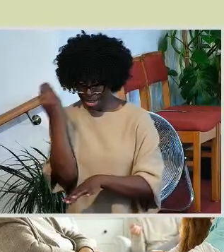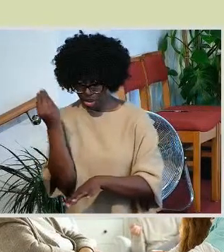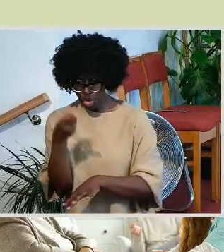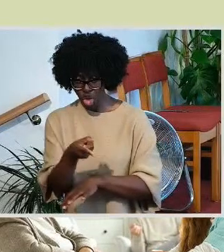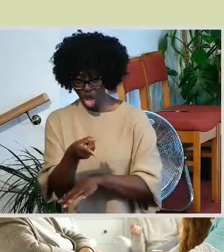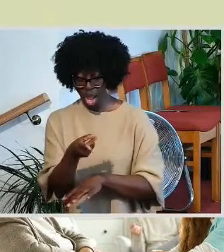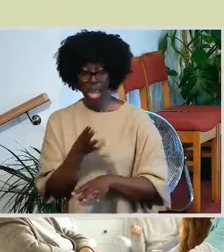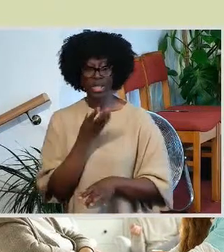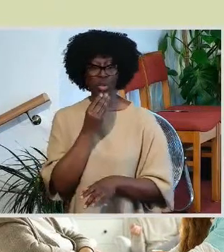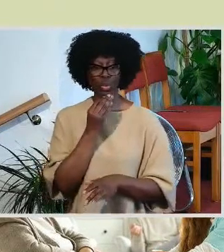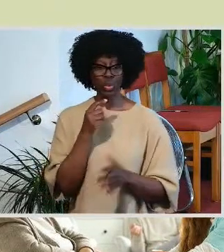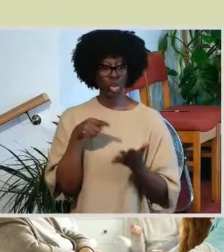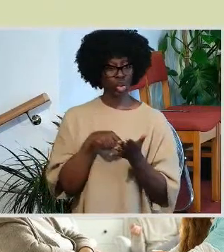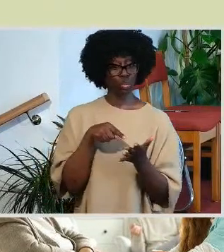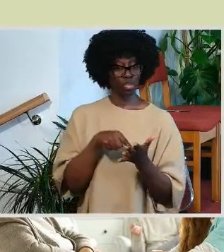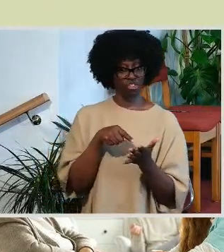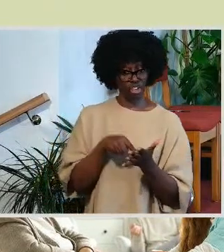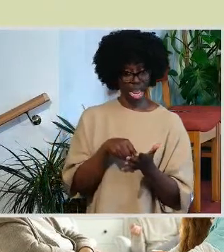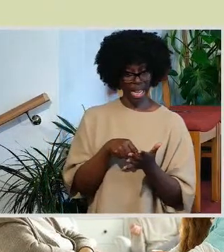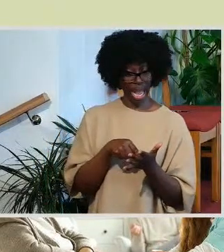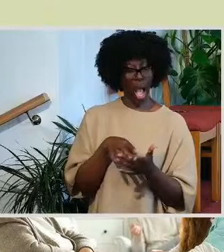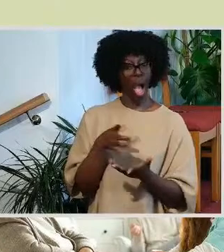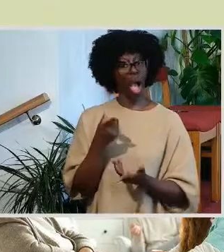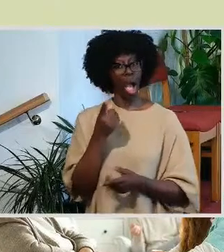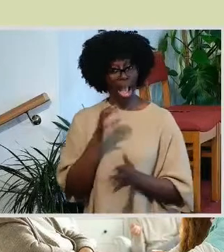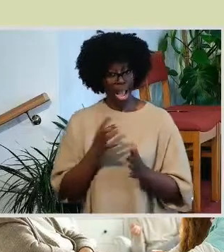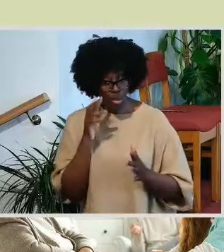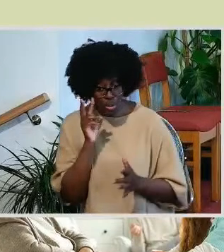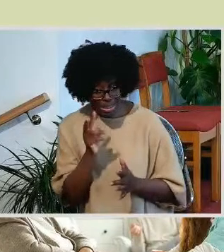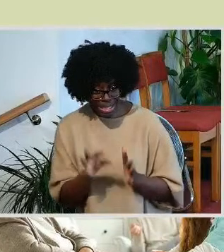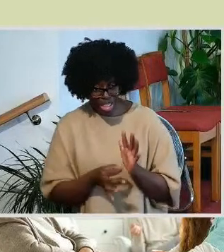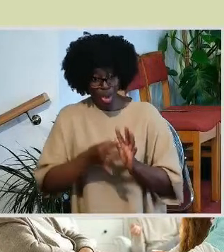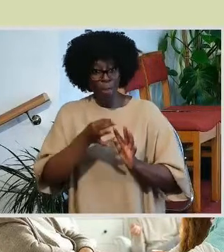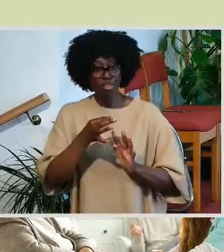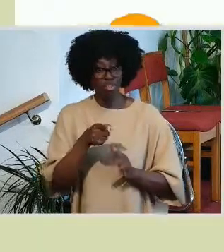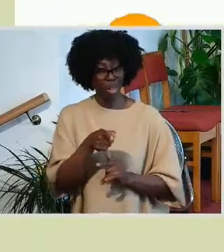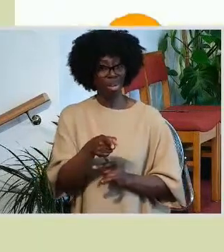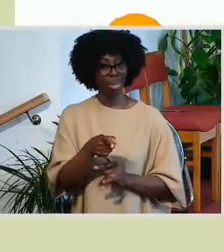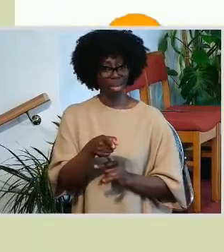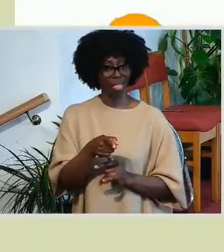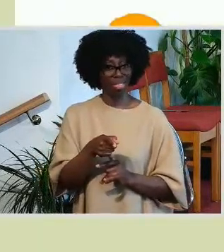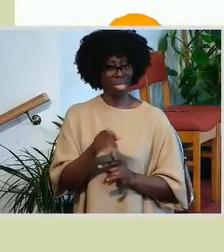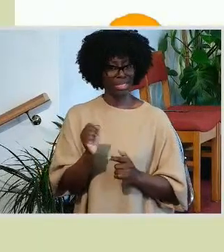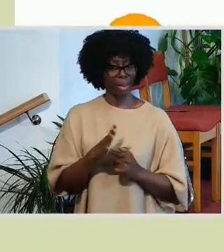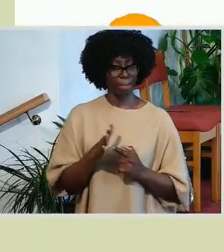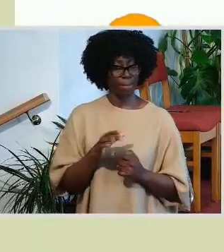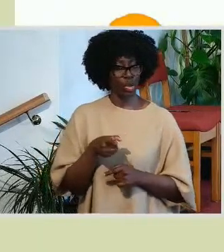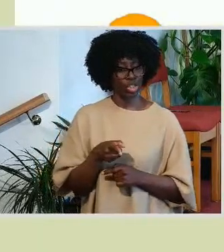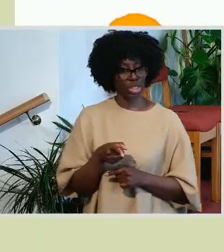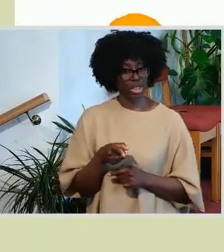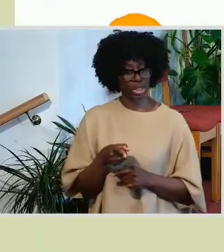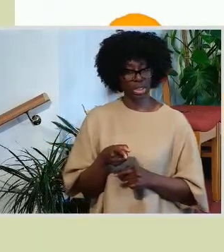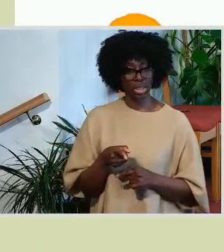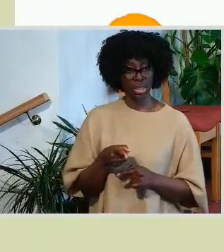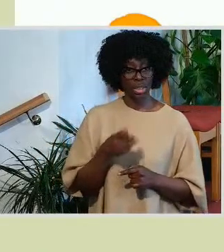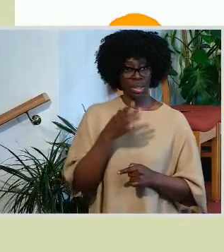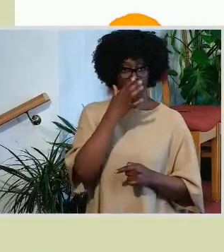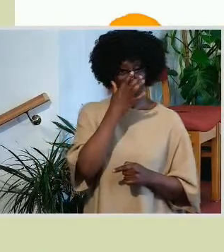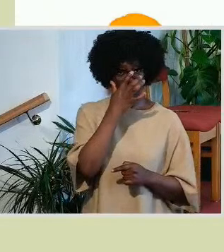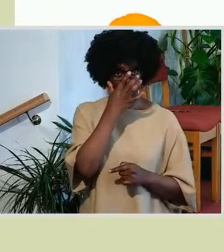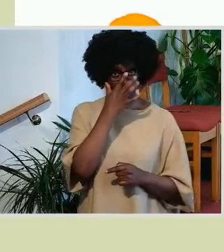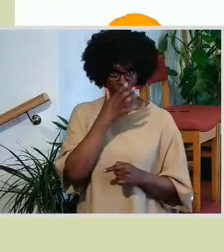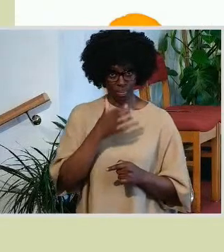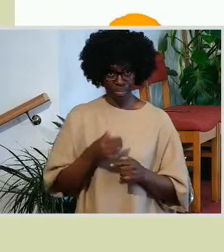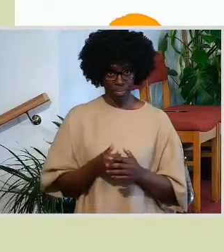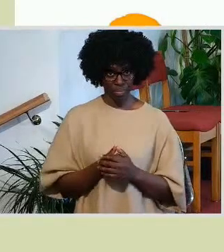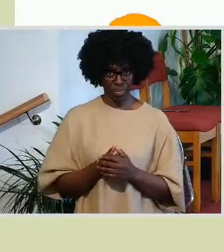can make your life much more pleasant, and especially if somebody can recognize you as well. So we're not saying that you should go